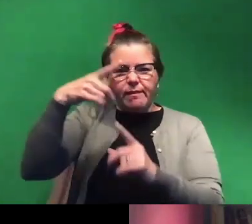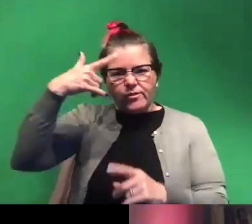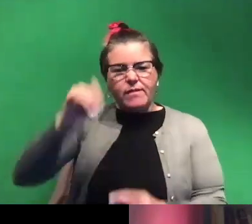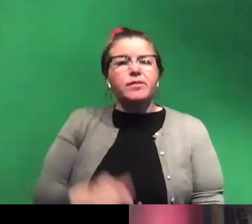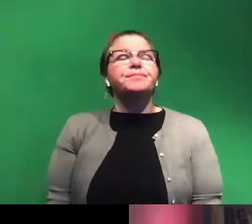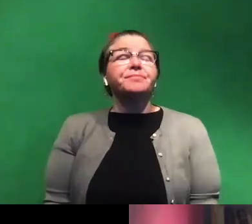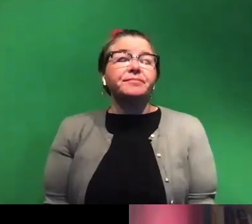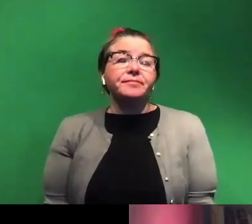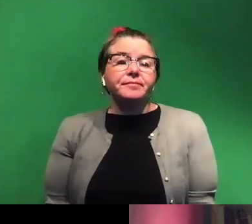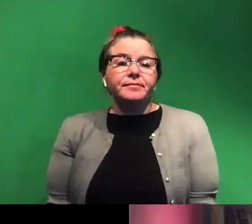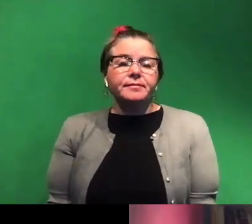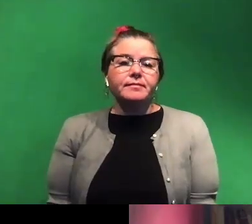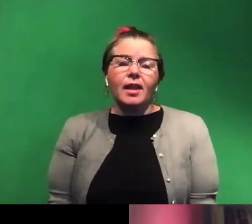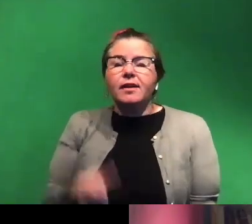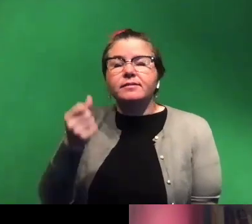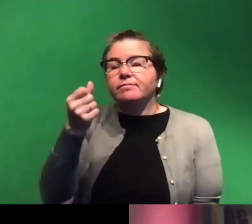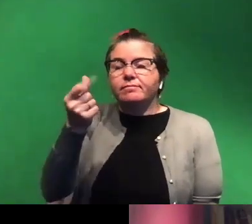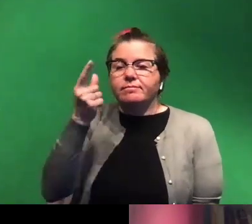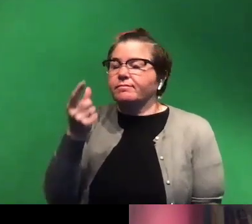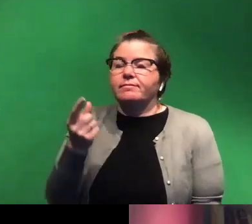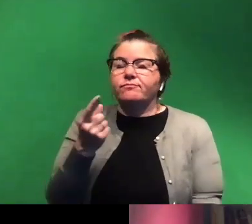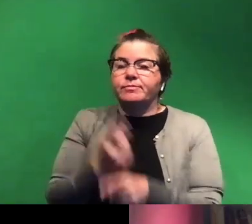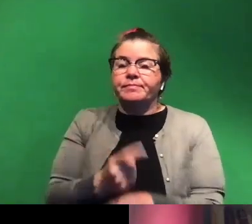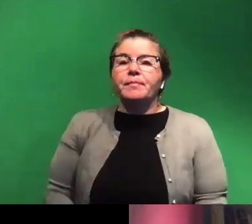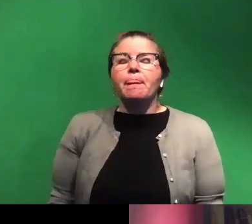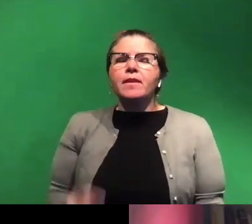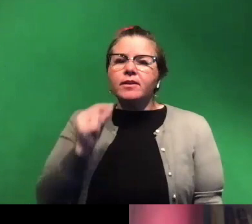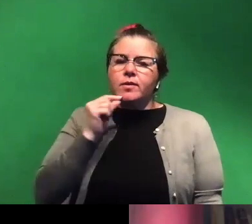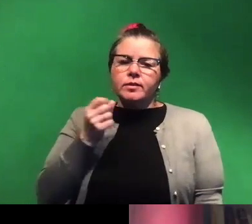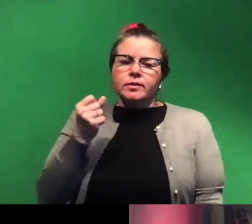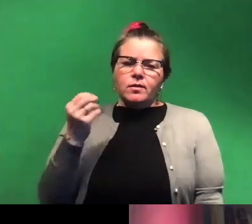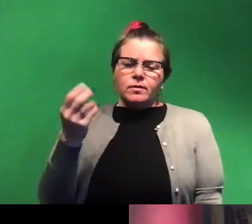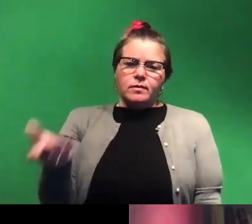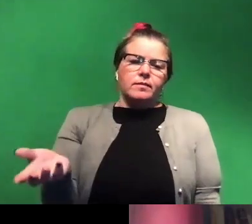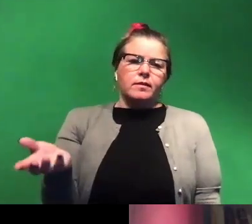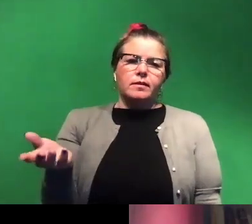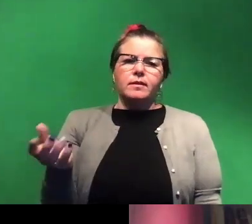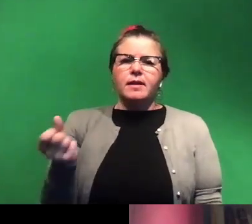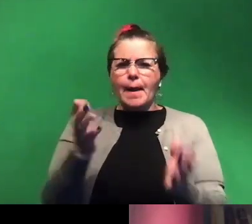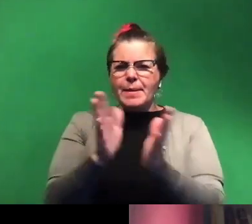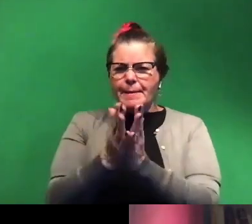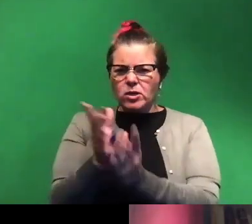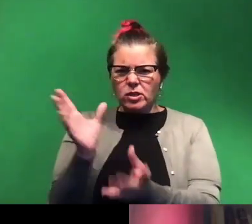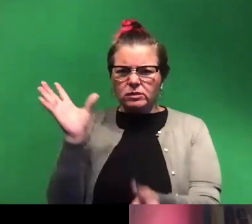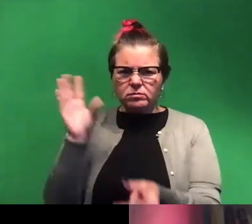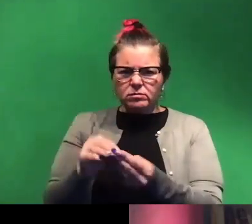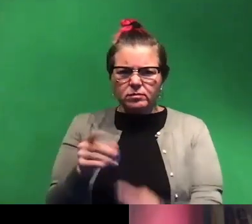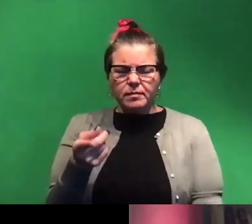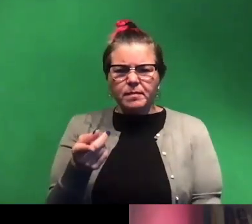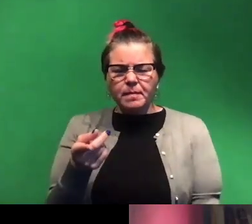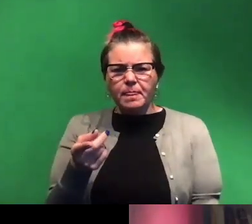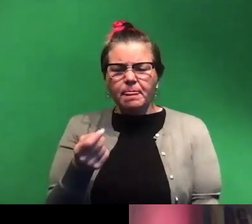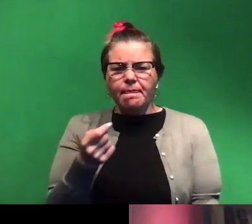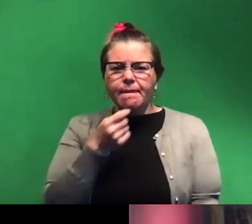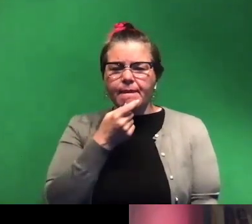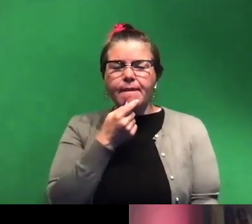totally. I understand that completely. Cool. So, how many books at this point have you written? So